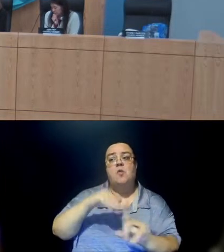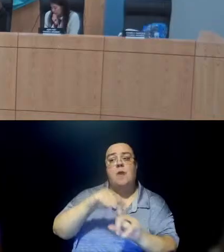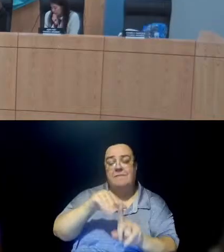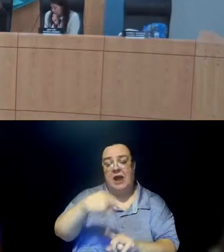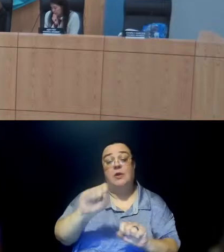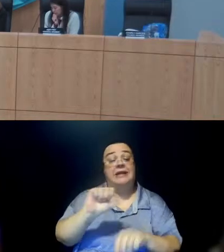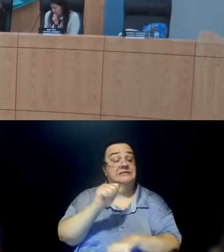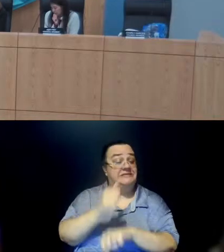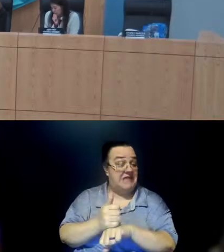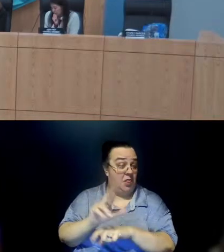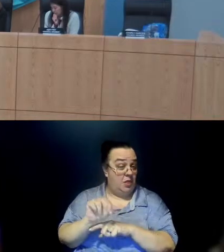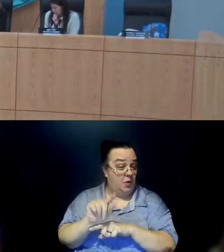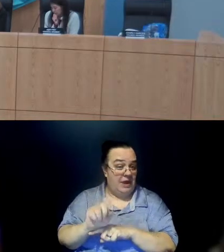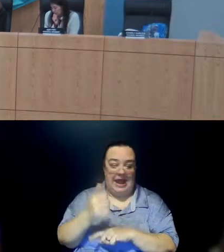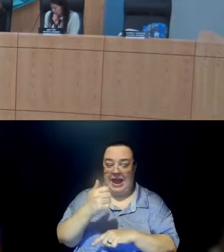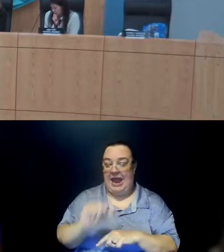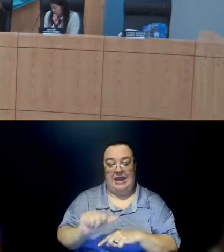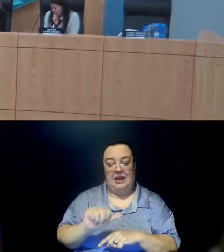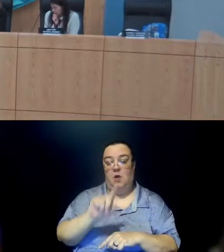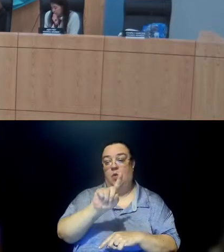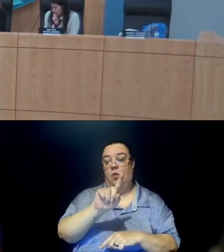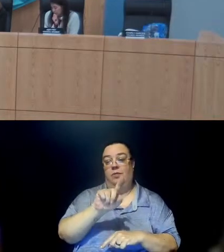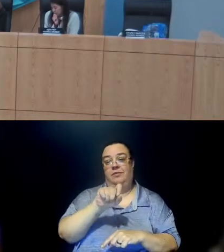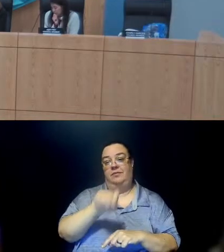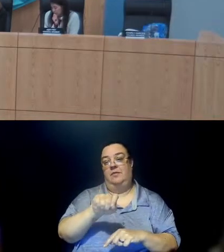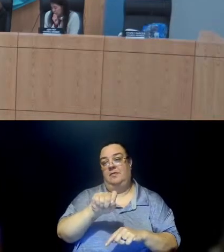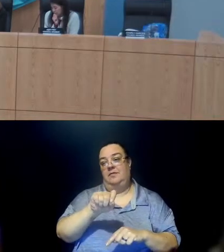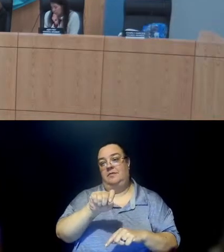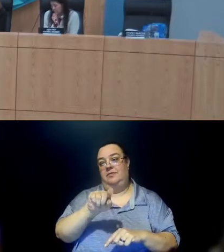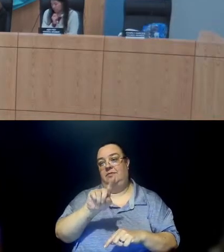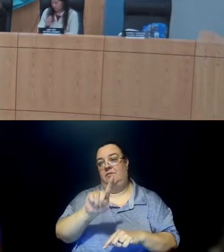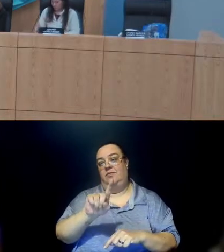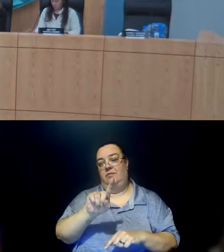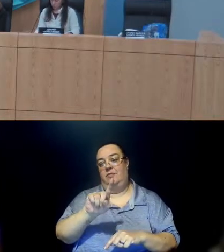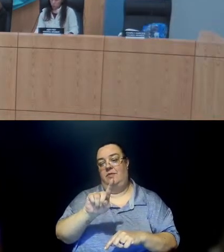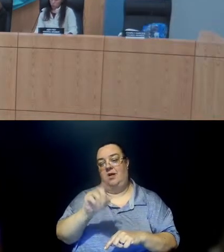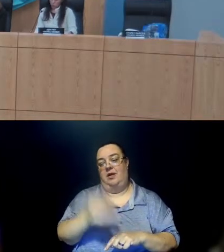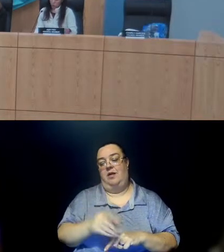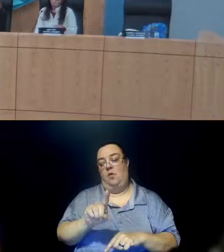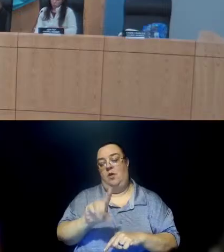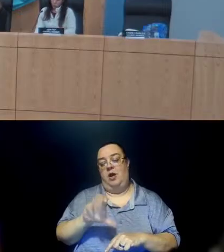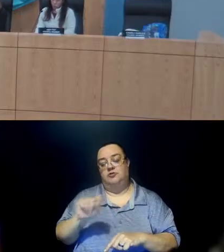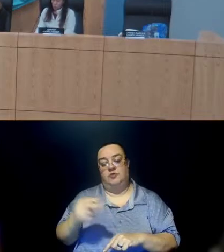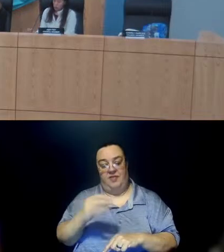at any 100th of a cent we want. We don't have to keep this 99 thing around.